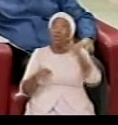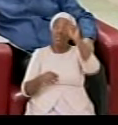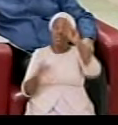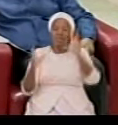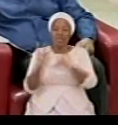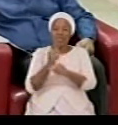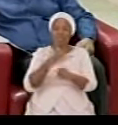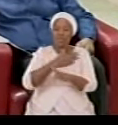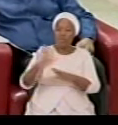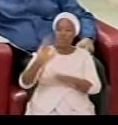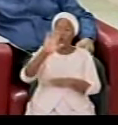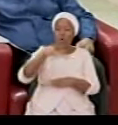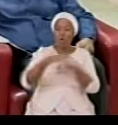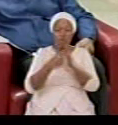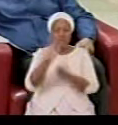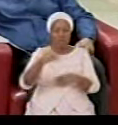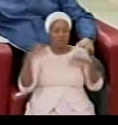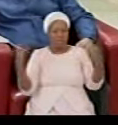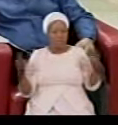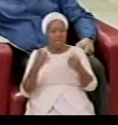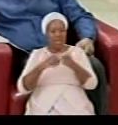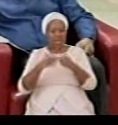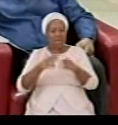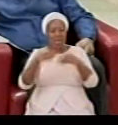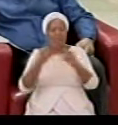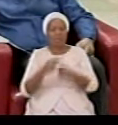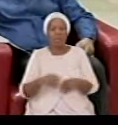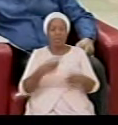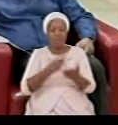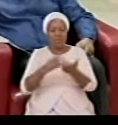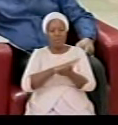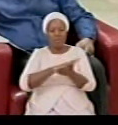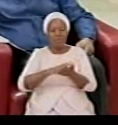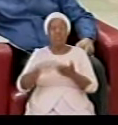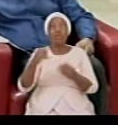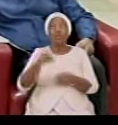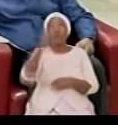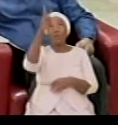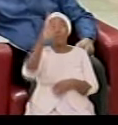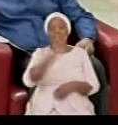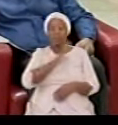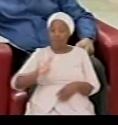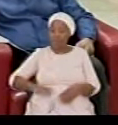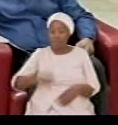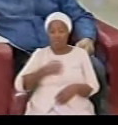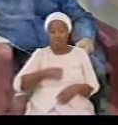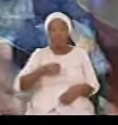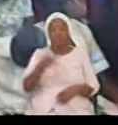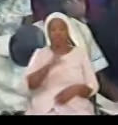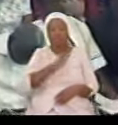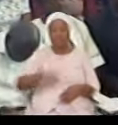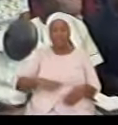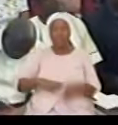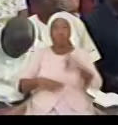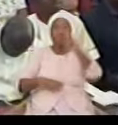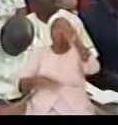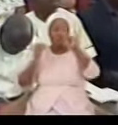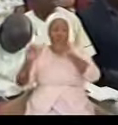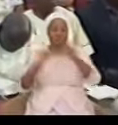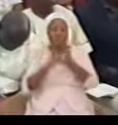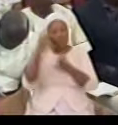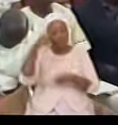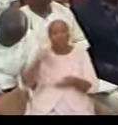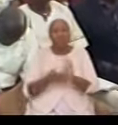all your sins and he gives you the righteousness of Christ. He will do it. Look at 1